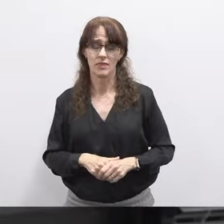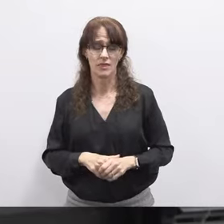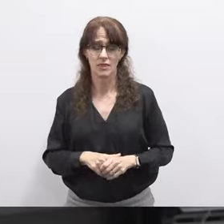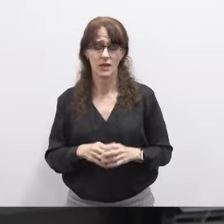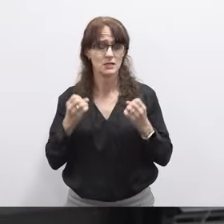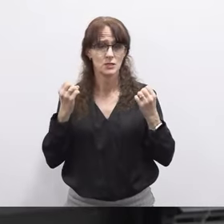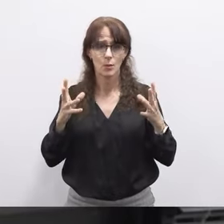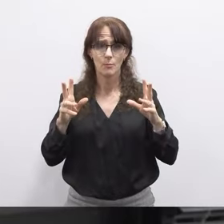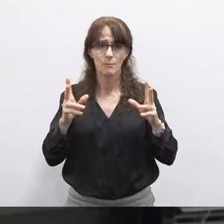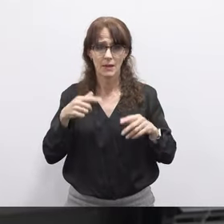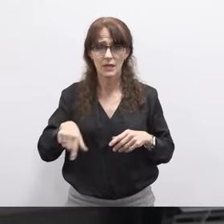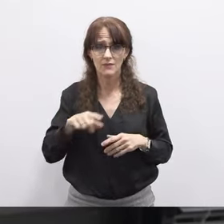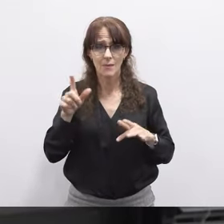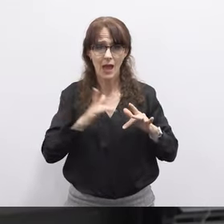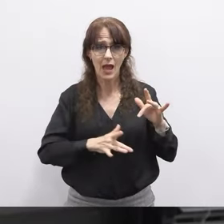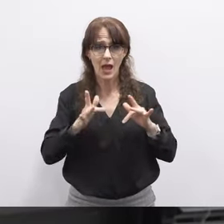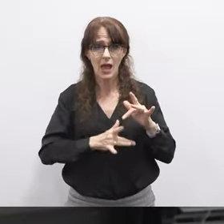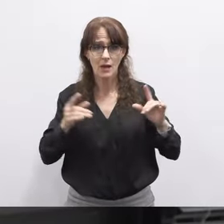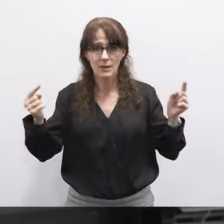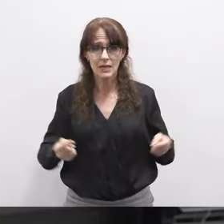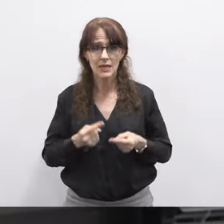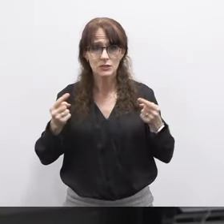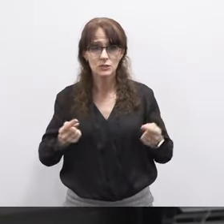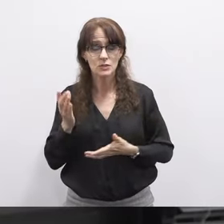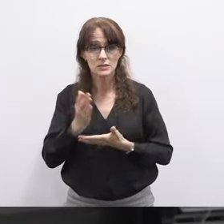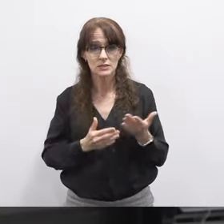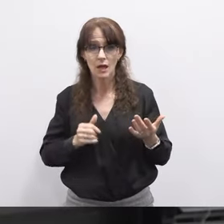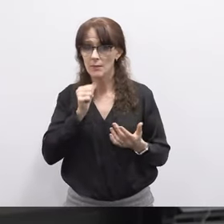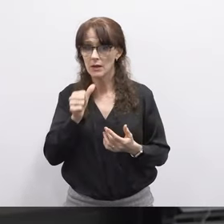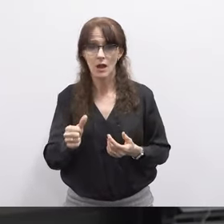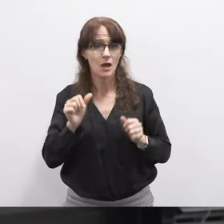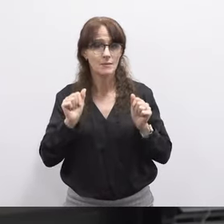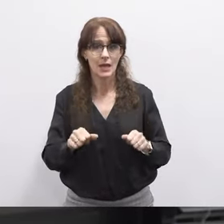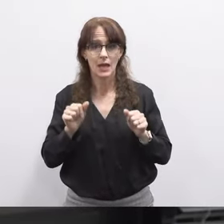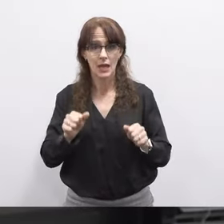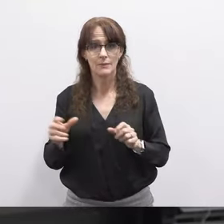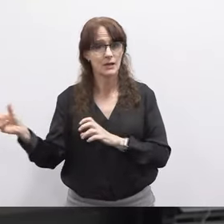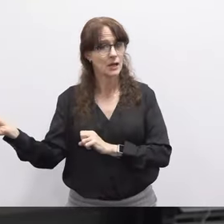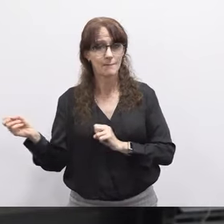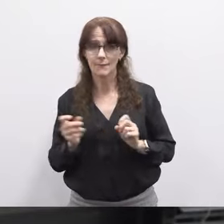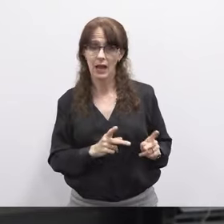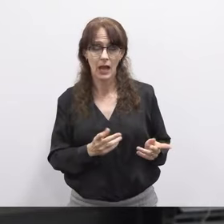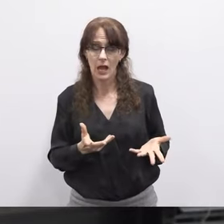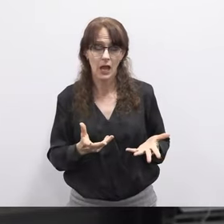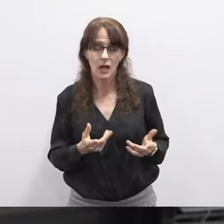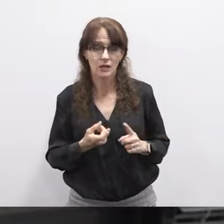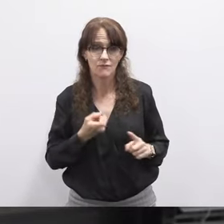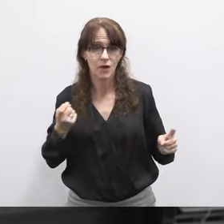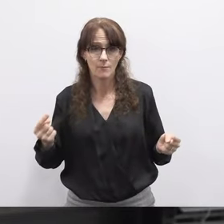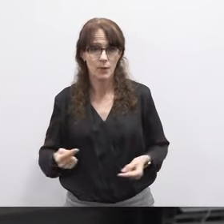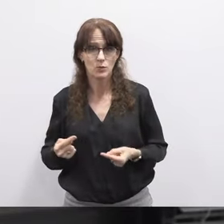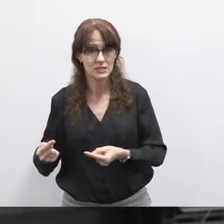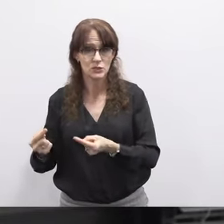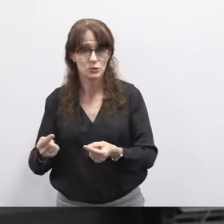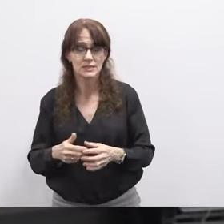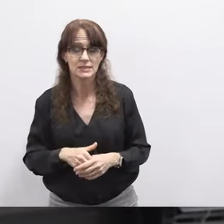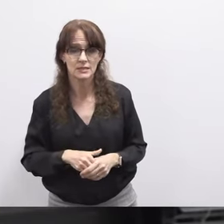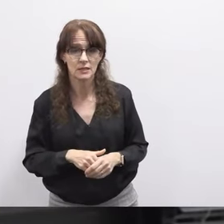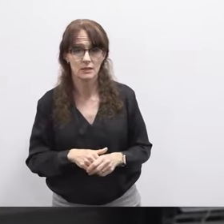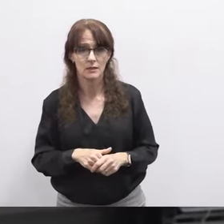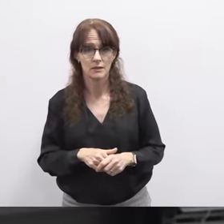got so many of them out with injuries, and some of them are not going to be able to come back from the injuries.